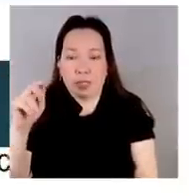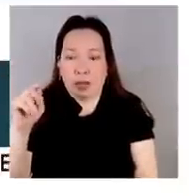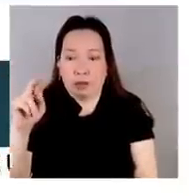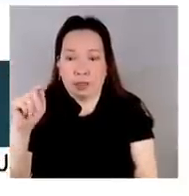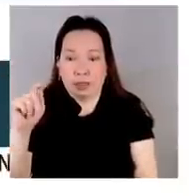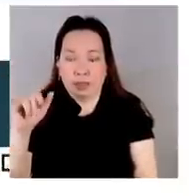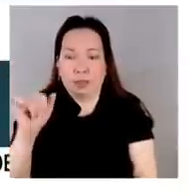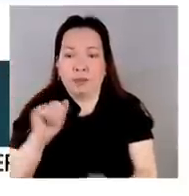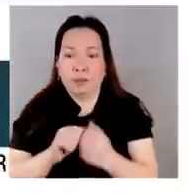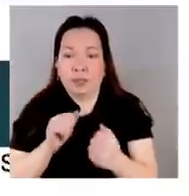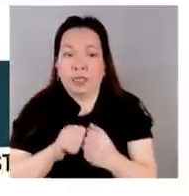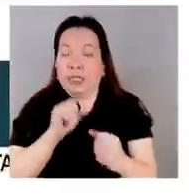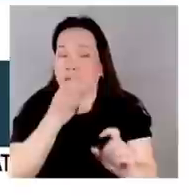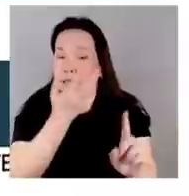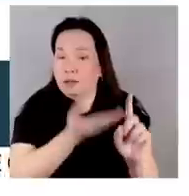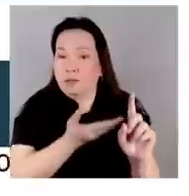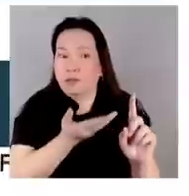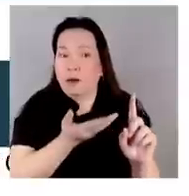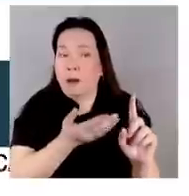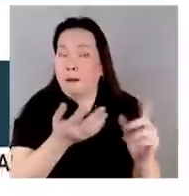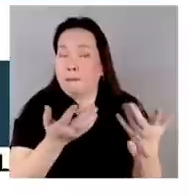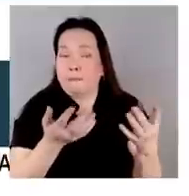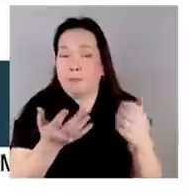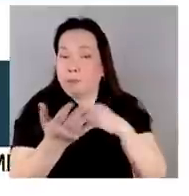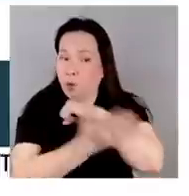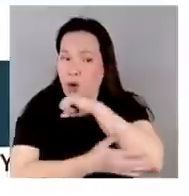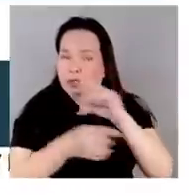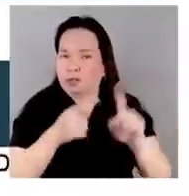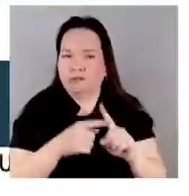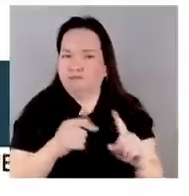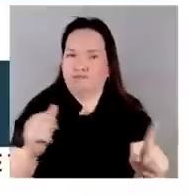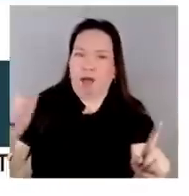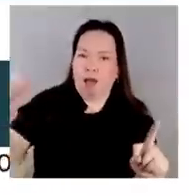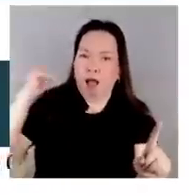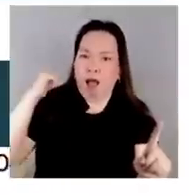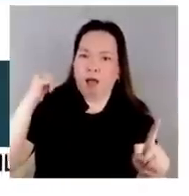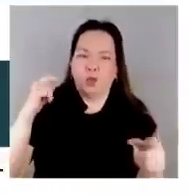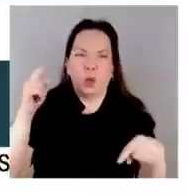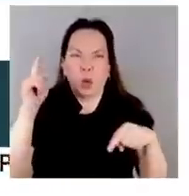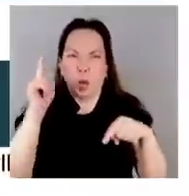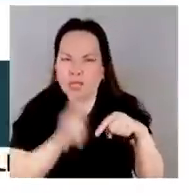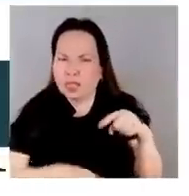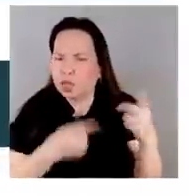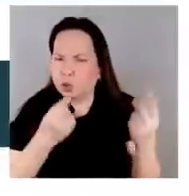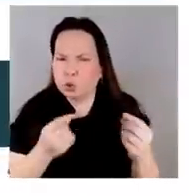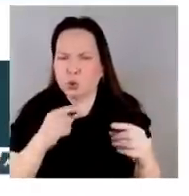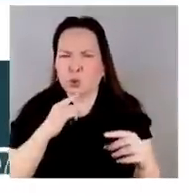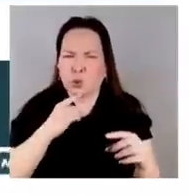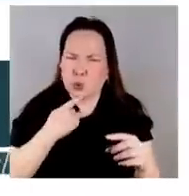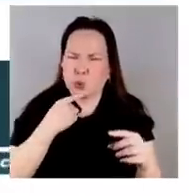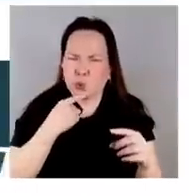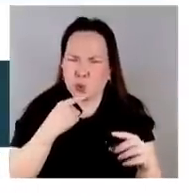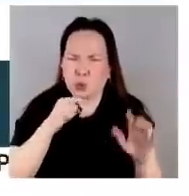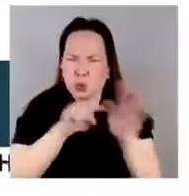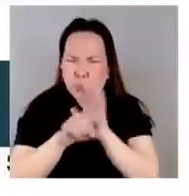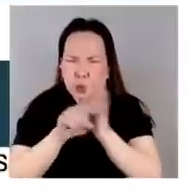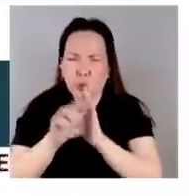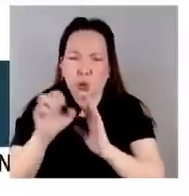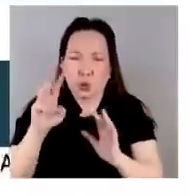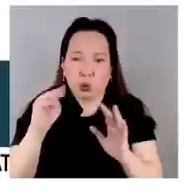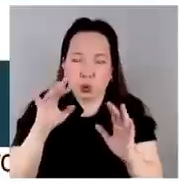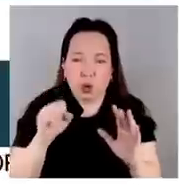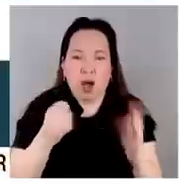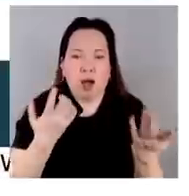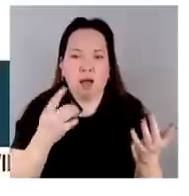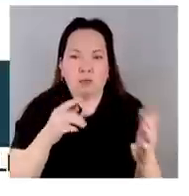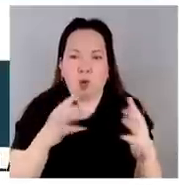know, where a country is unwilling or unable to investigate and prosecute grave crimes, these are the most serious crimes, crimes against humanity,